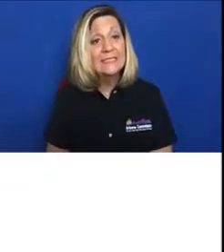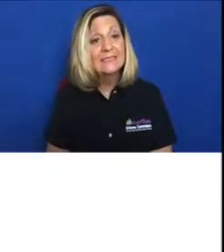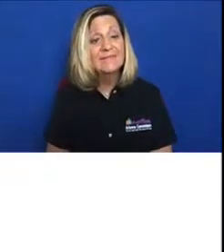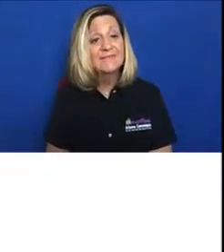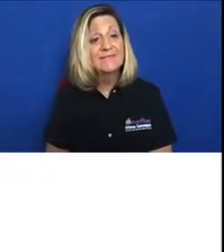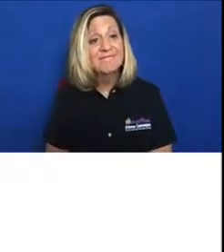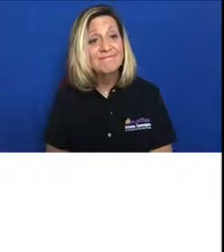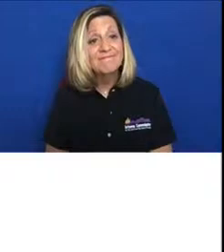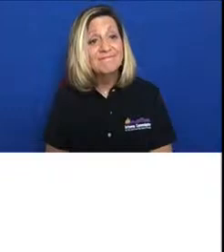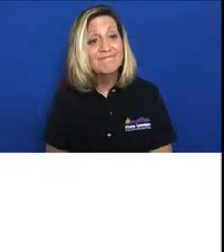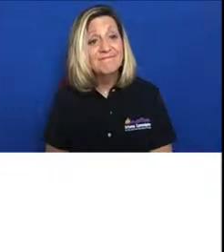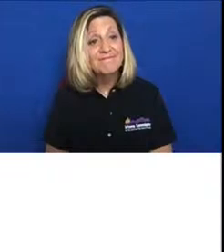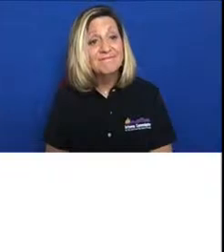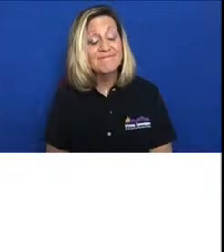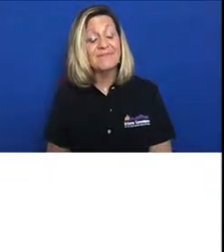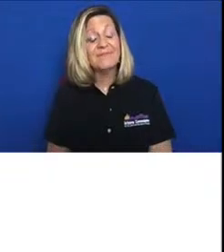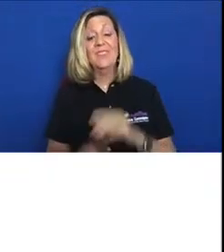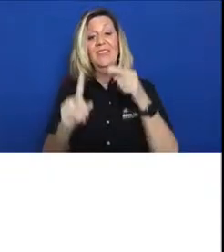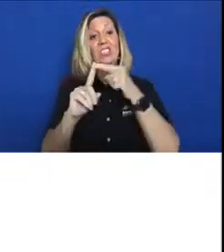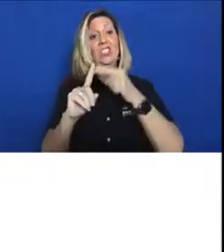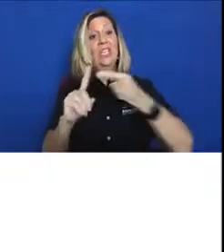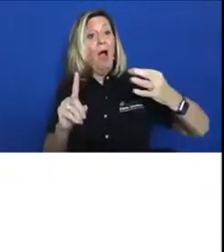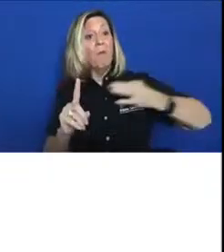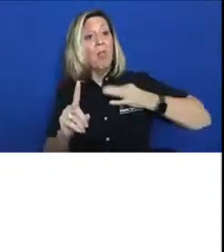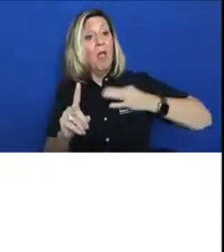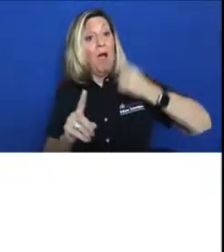Nicole has faced many problems and barriers.